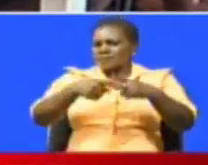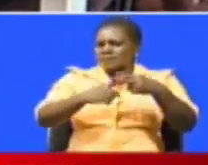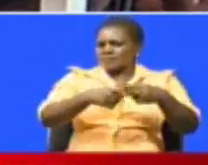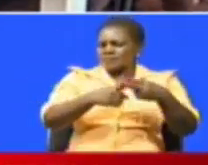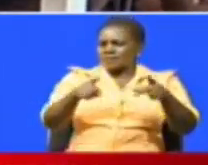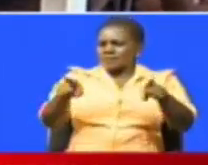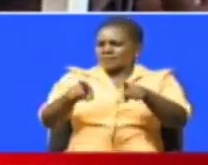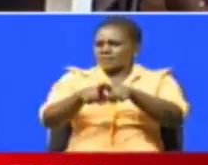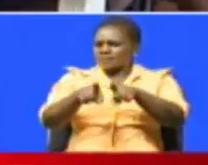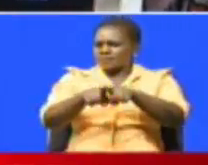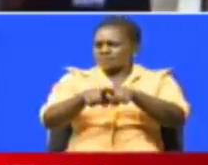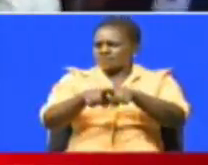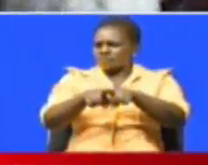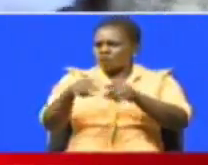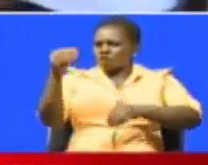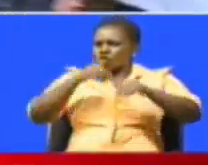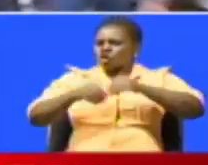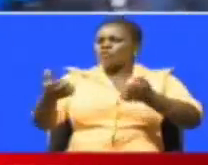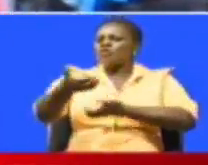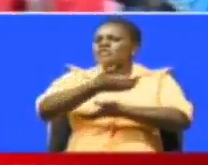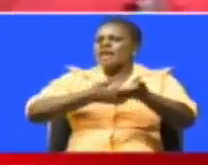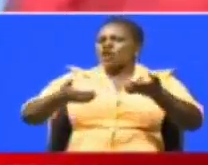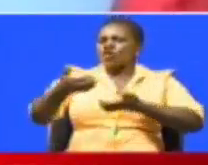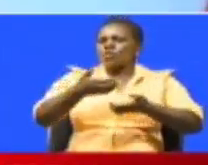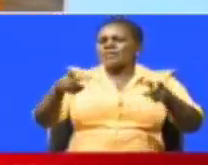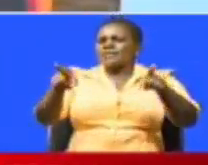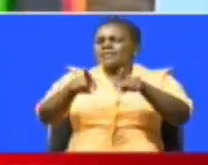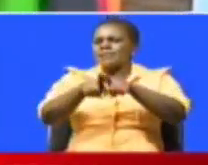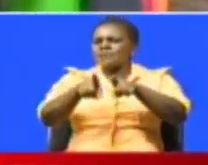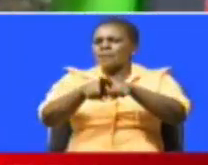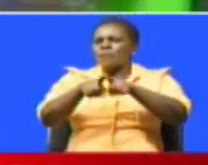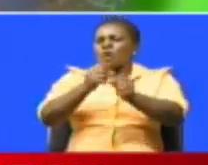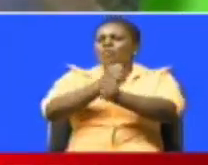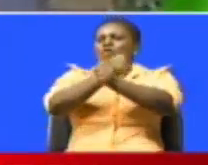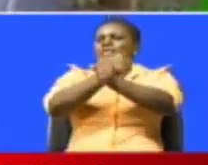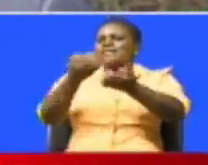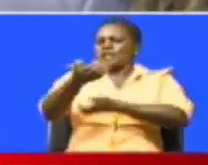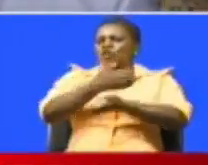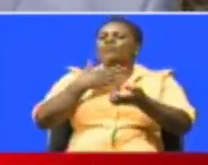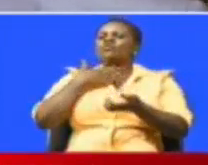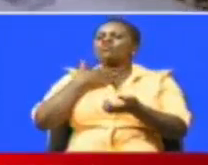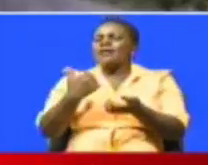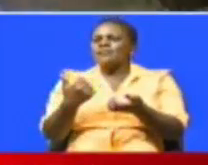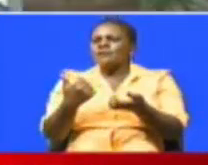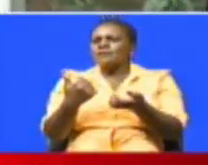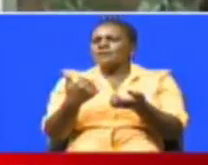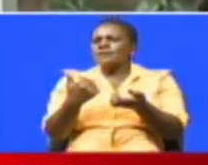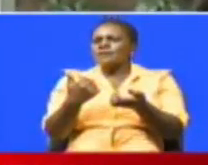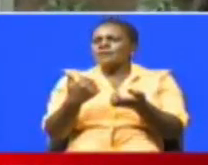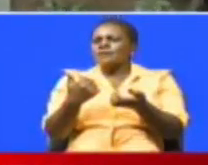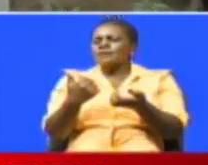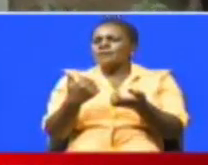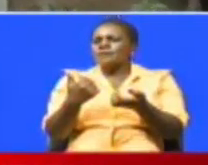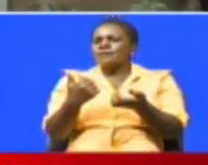and of course, which contributes to the economy. And of course, we are very keen on protecting the economy, making sure it's going and